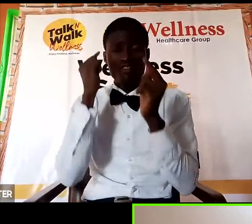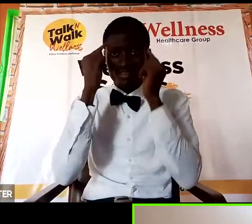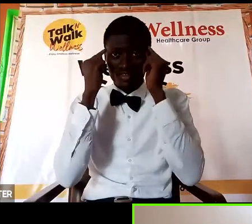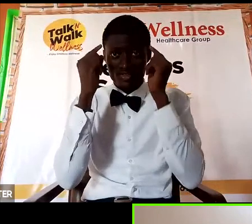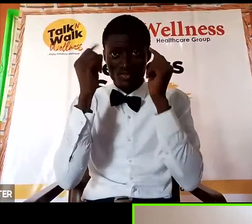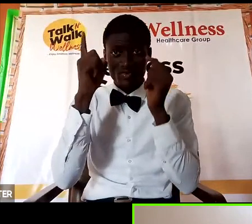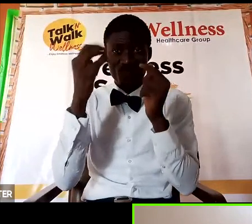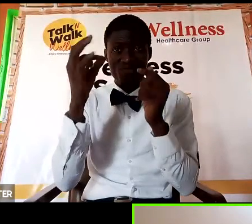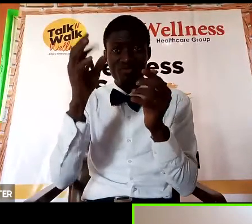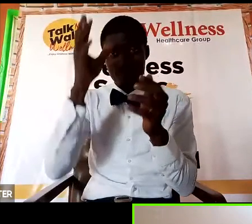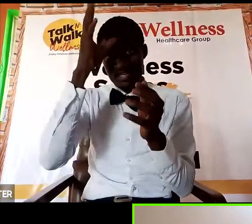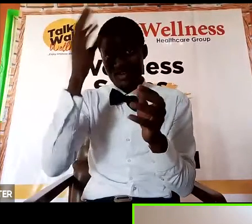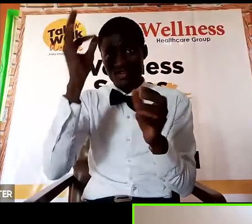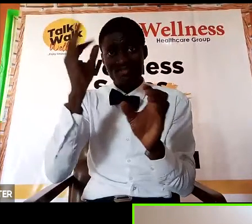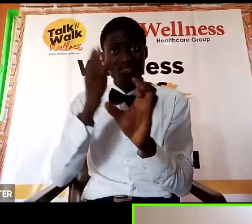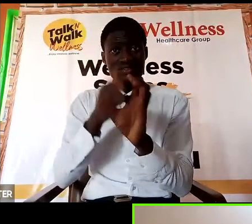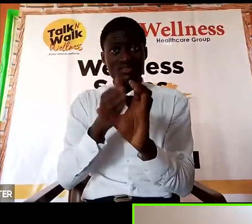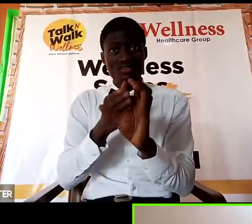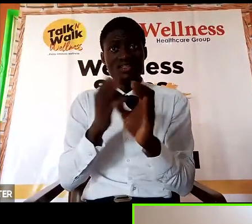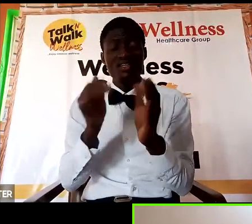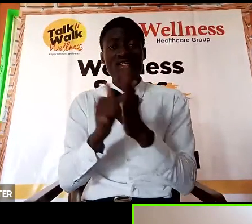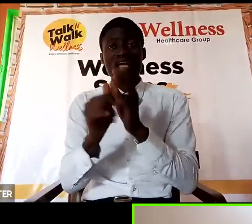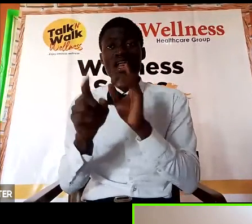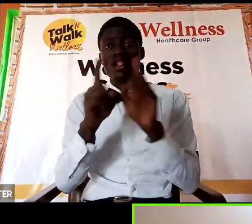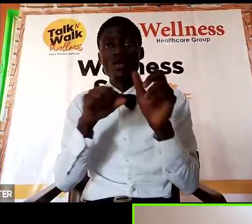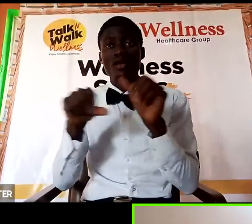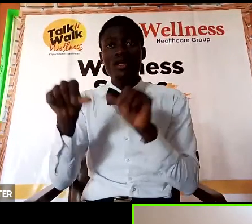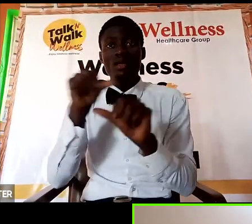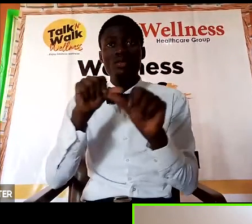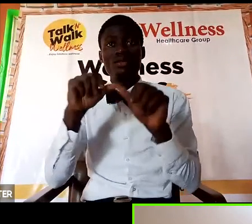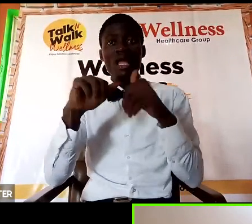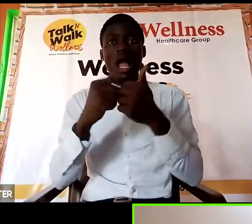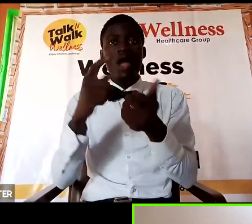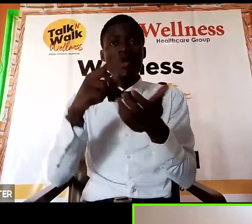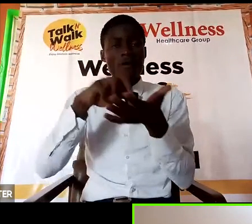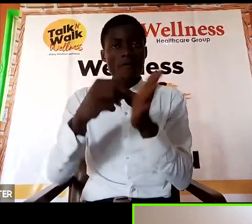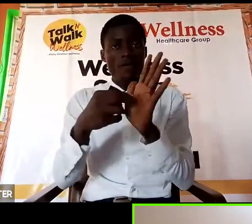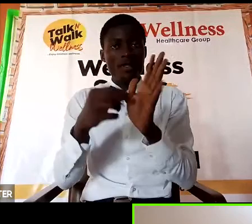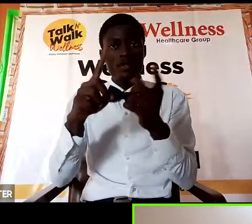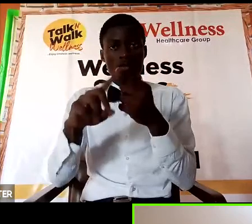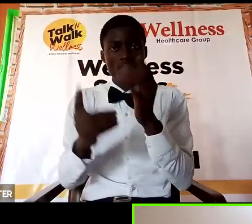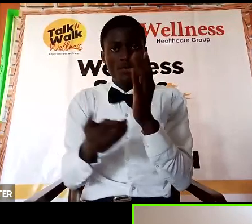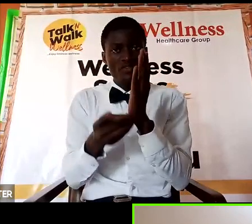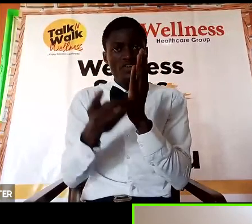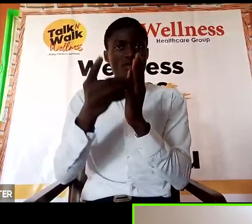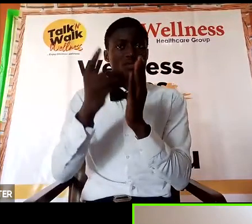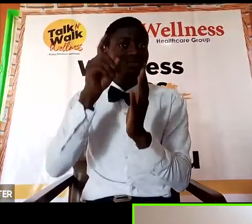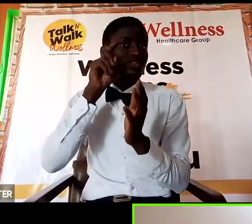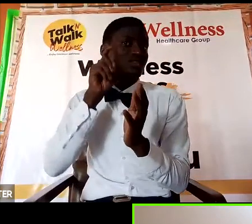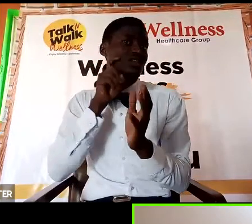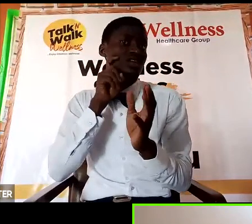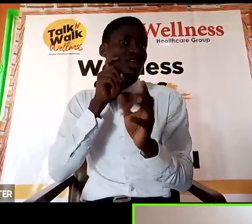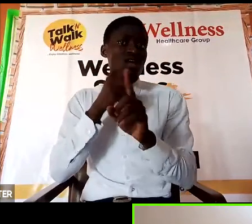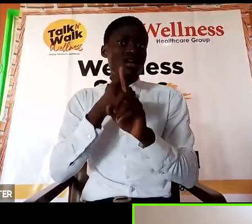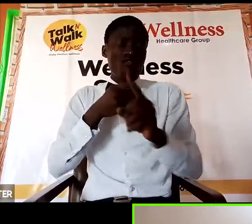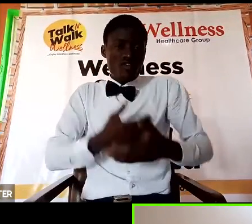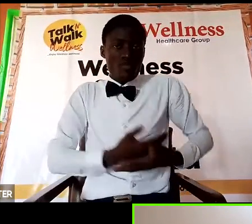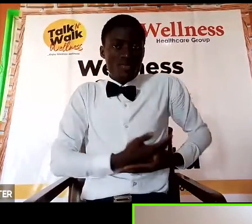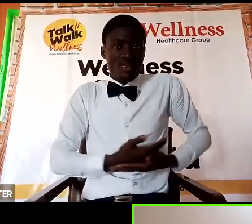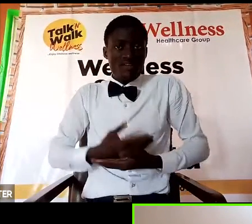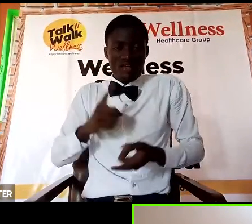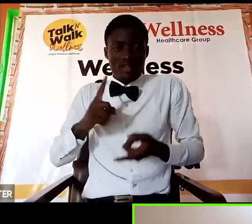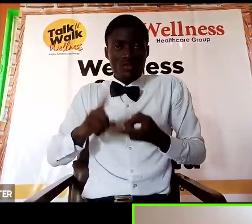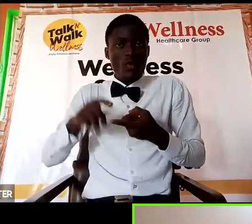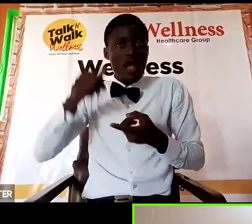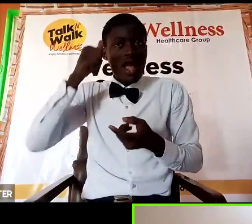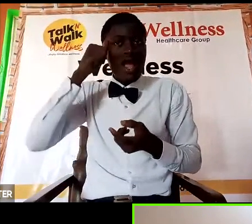that talked about how you are meant to develop sexually from infants to adults, from infanthood